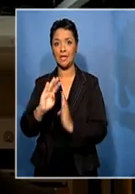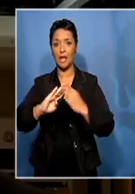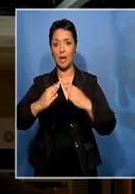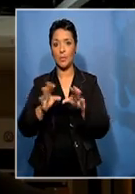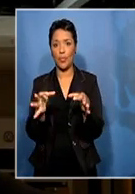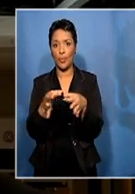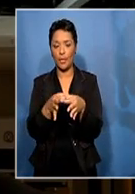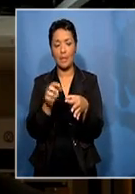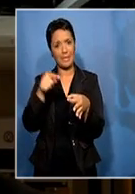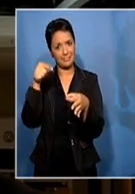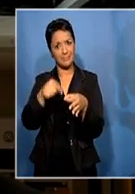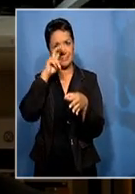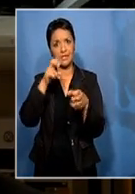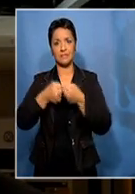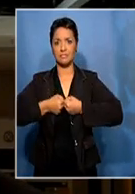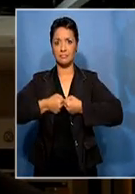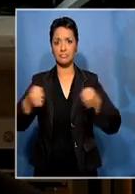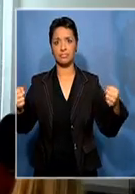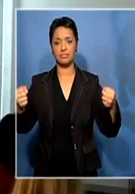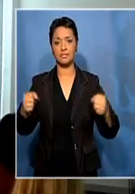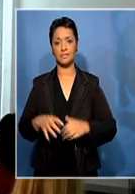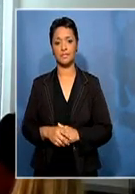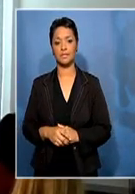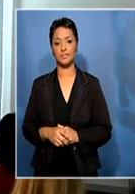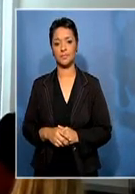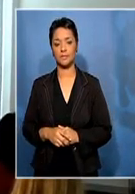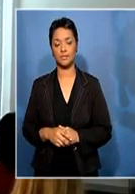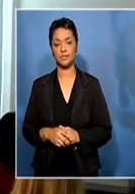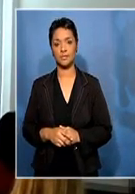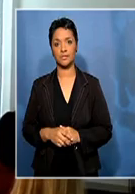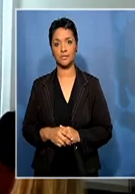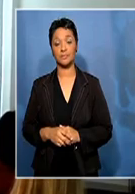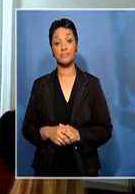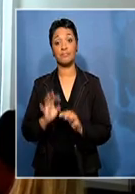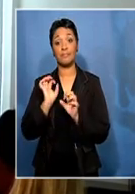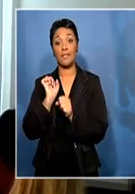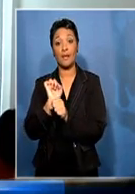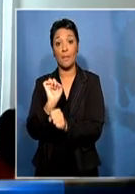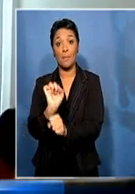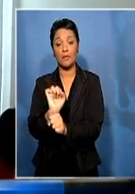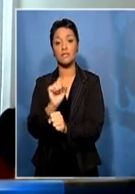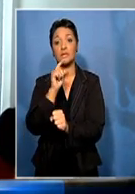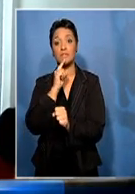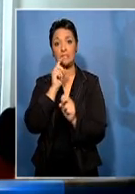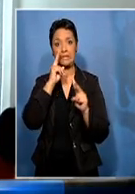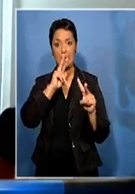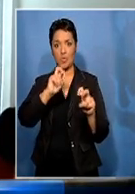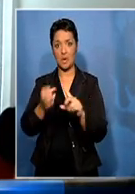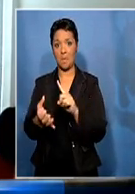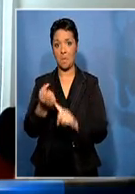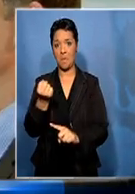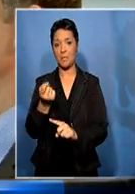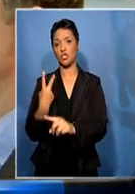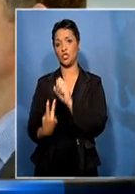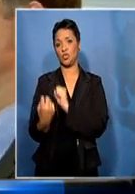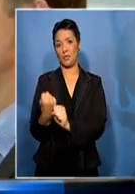them to let their voices be heard and to become visible. The campaign is the result of a study commissioned by the UN